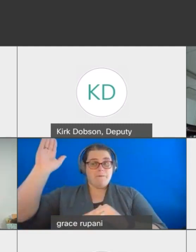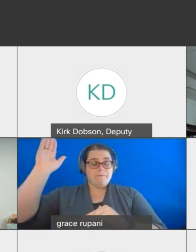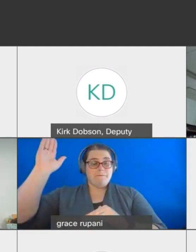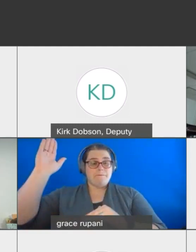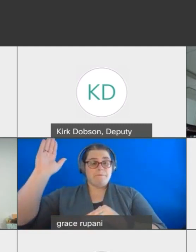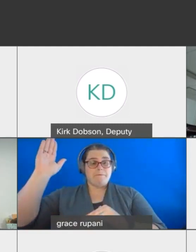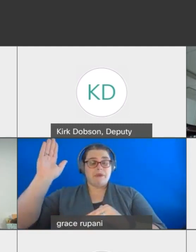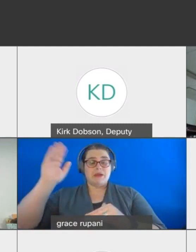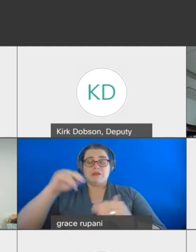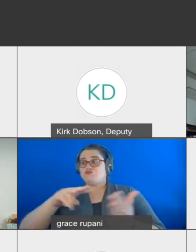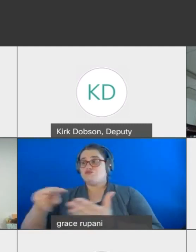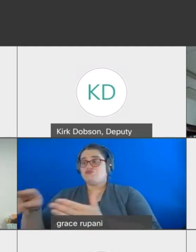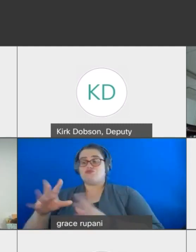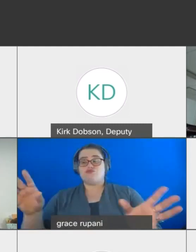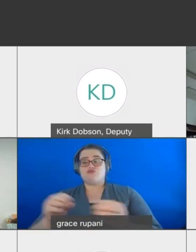there are 10 of them,